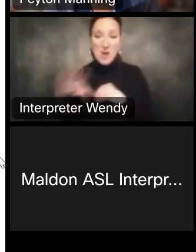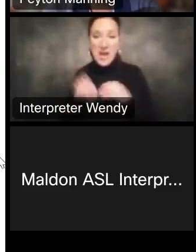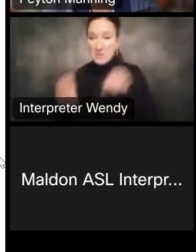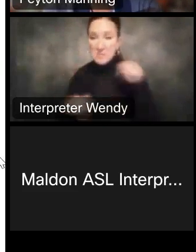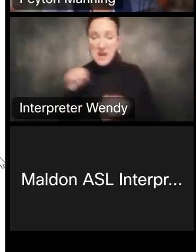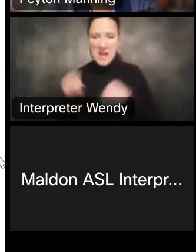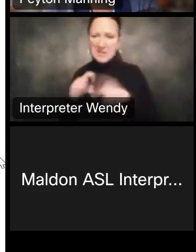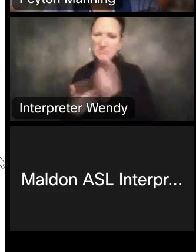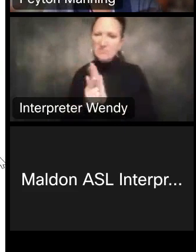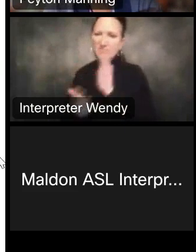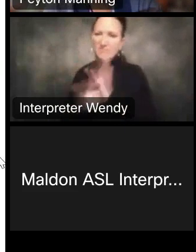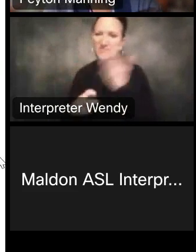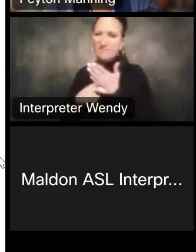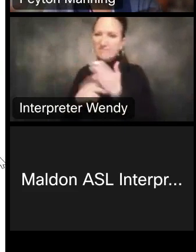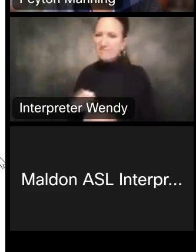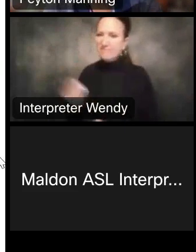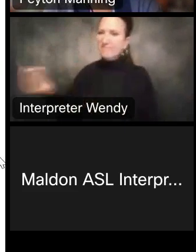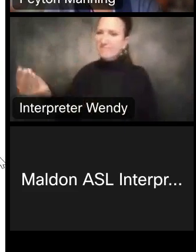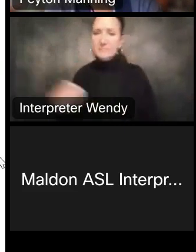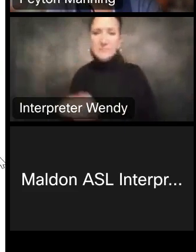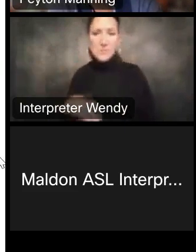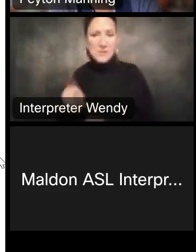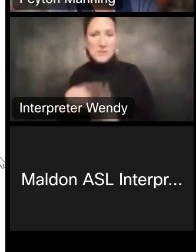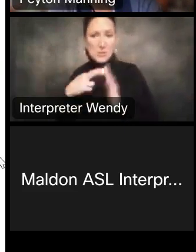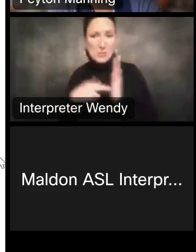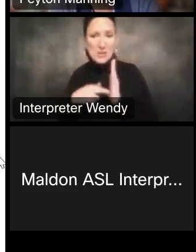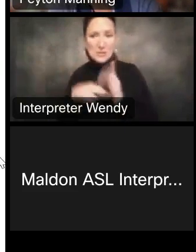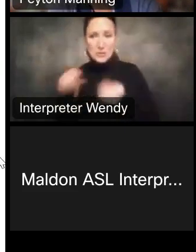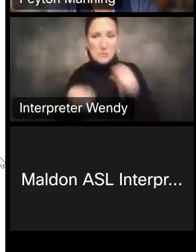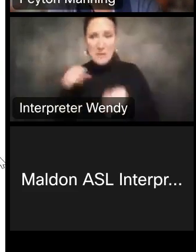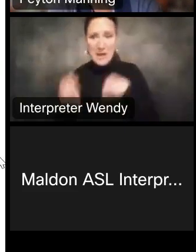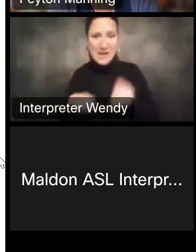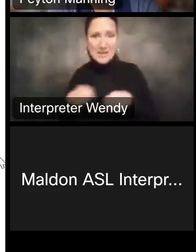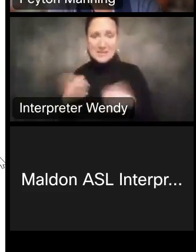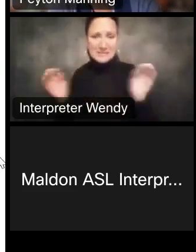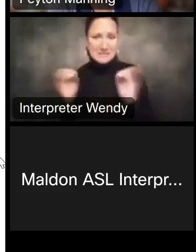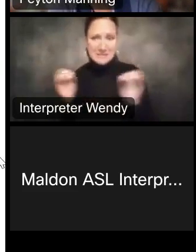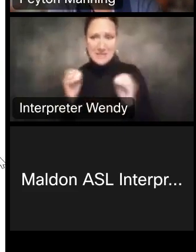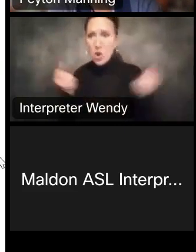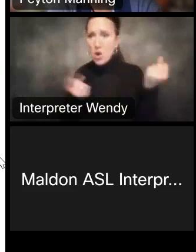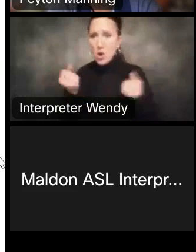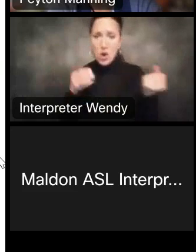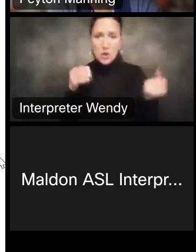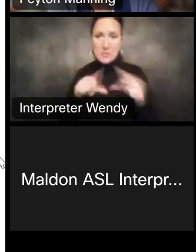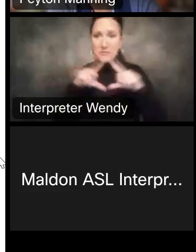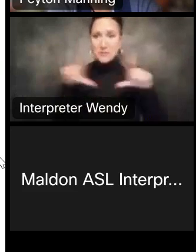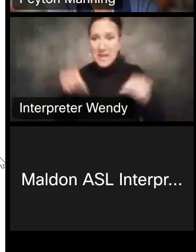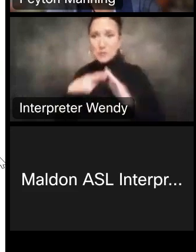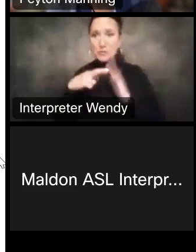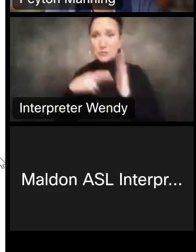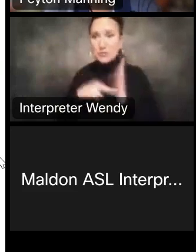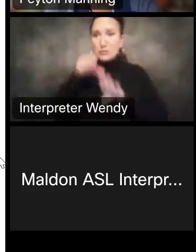We also need to find a way to register bikes. We are doing all this work and they pay nothing for these projects. Car owners pay for tags, registration.